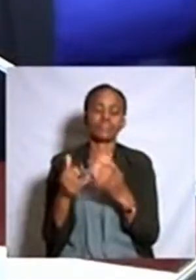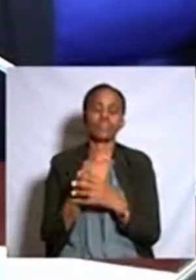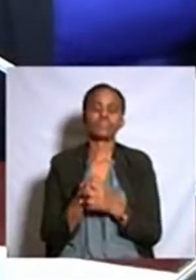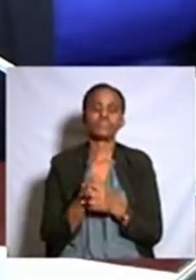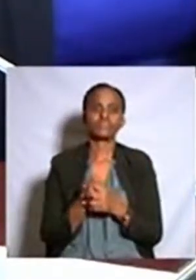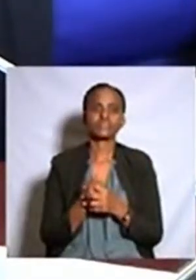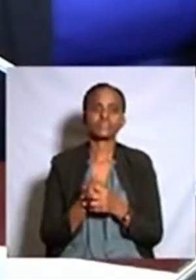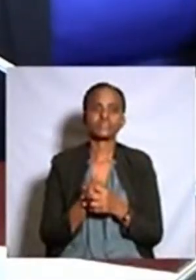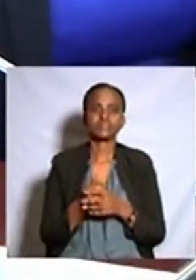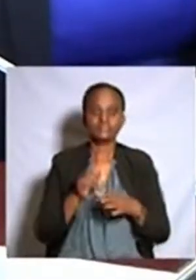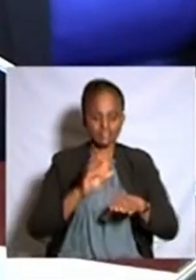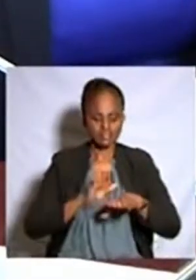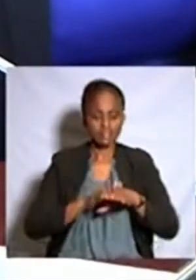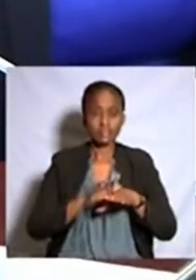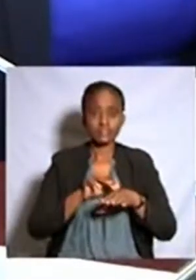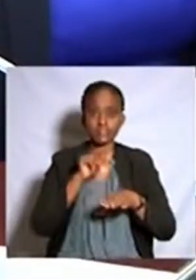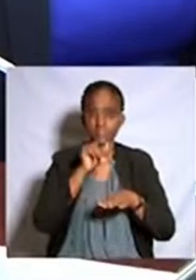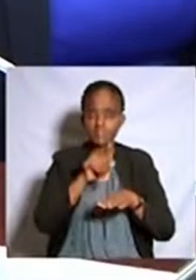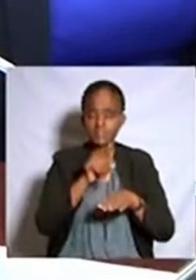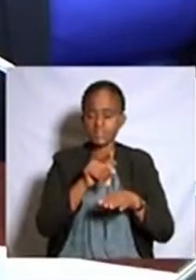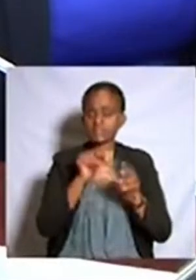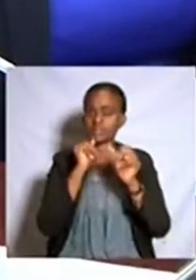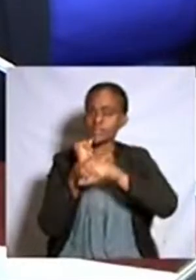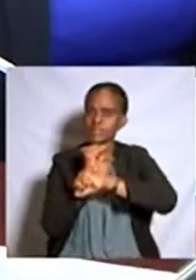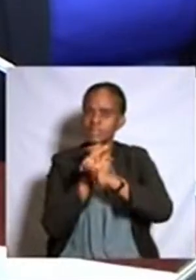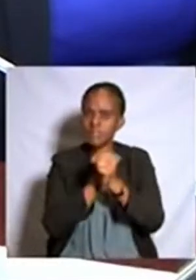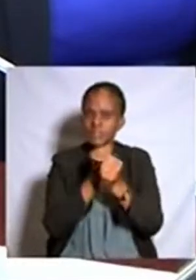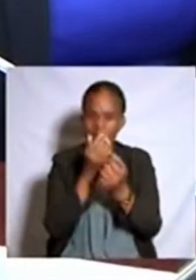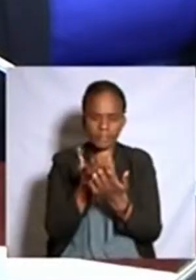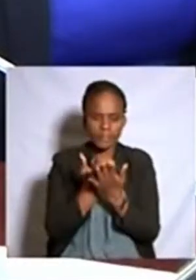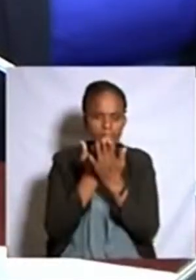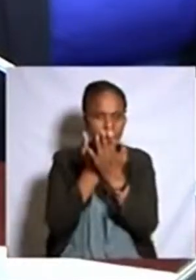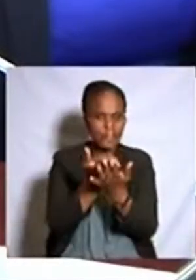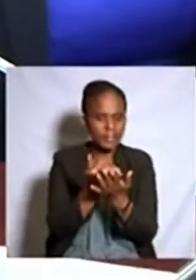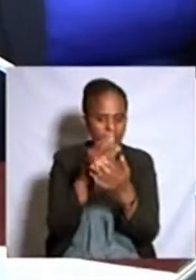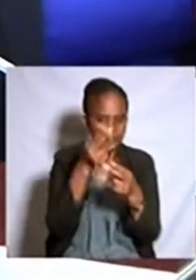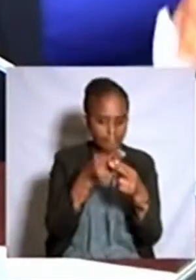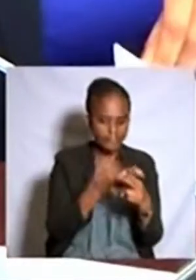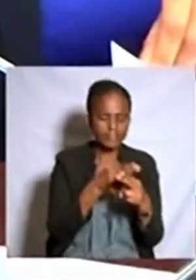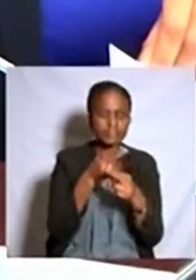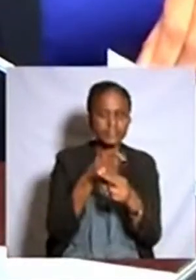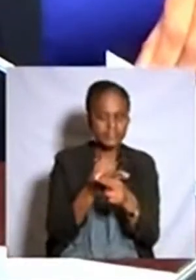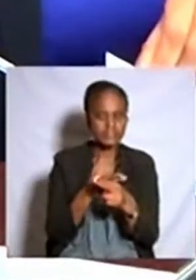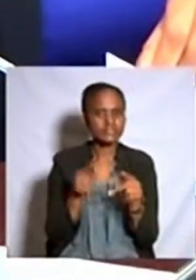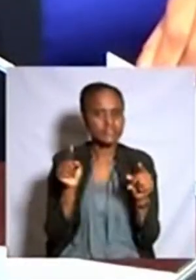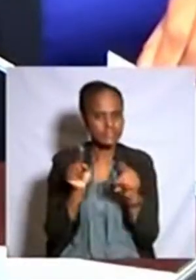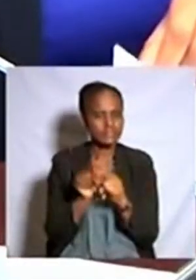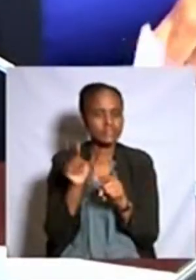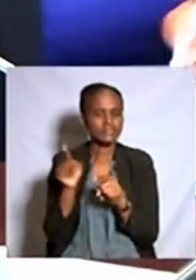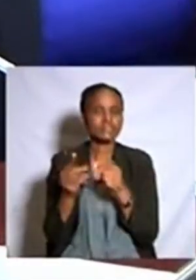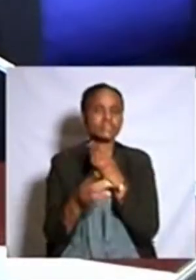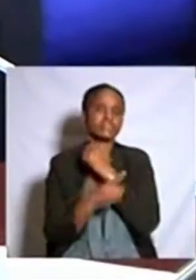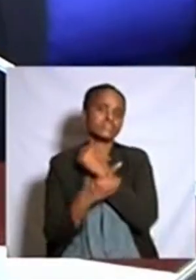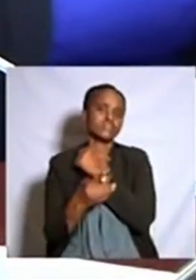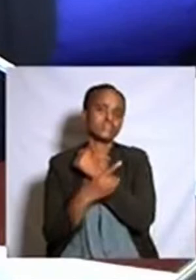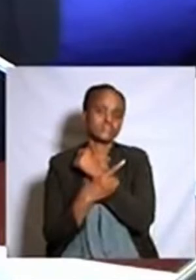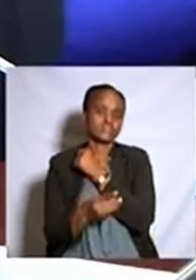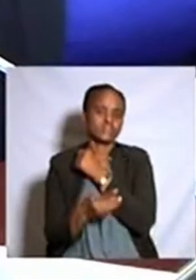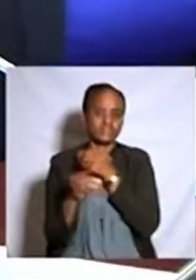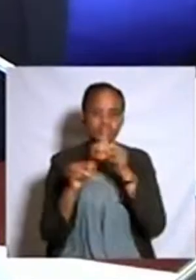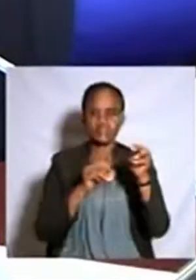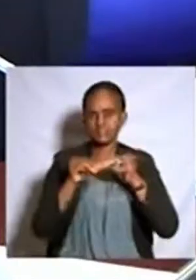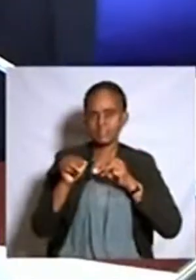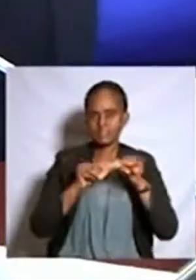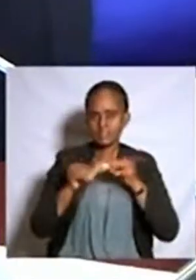Trackers on unperfected security are submitted on a monthly basis to the risk department,